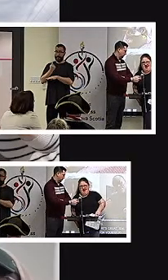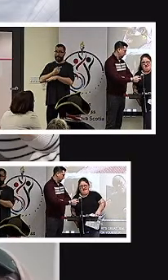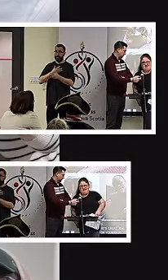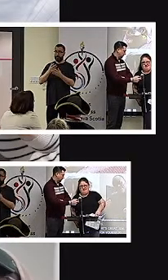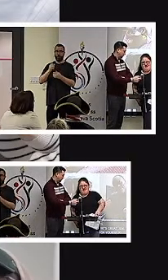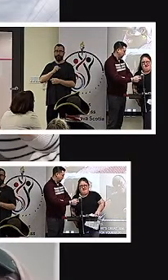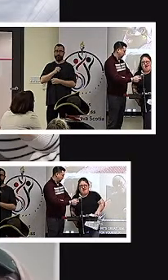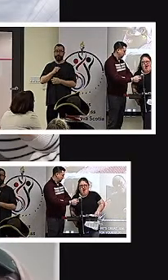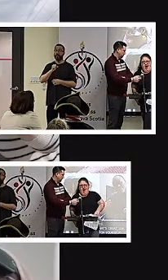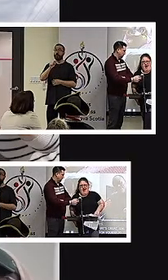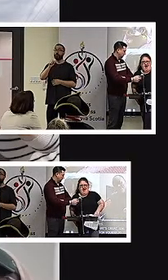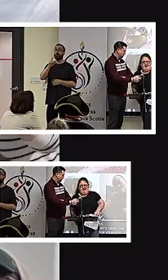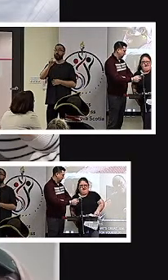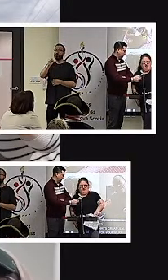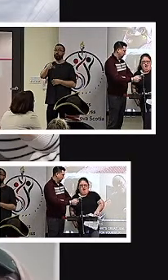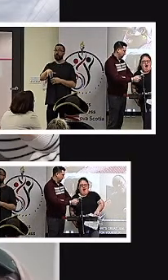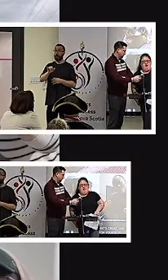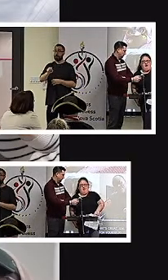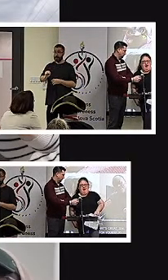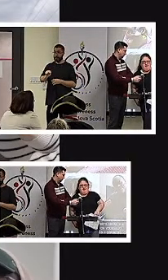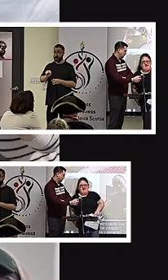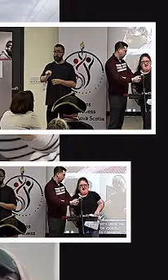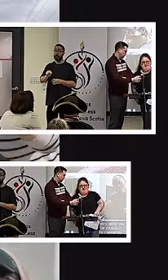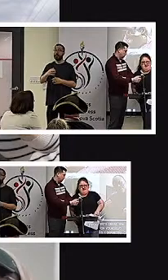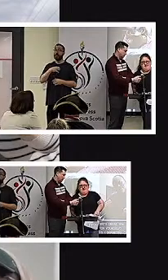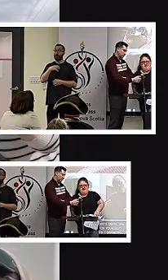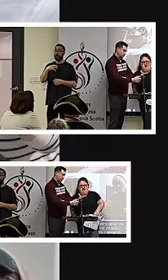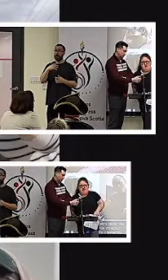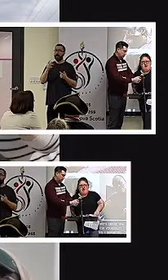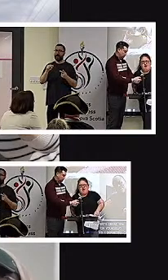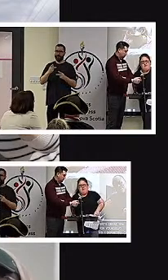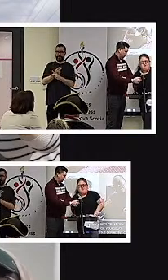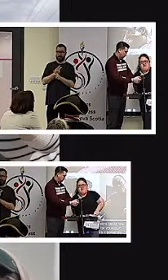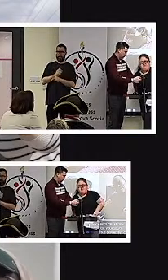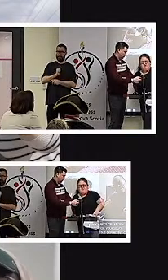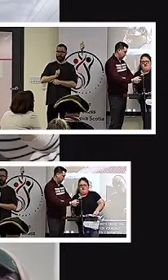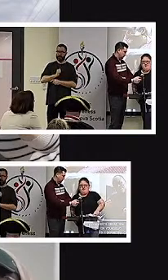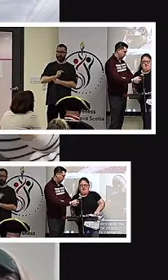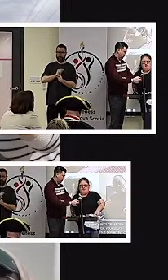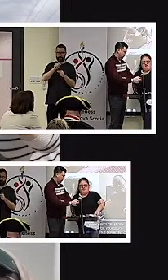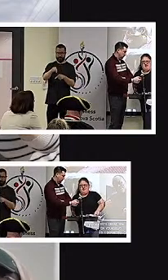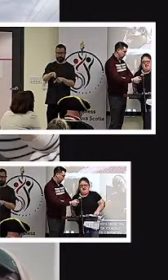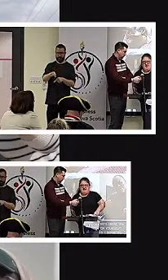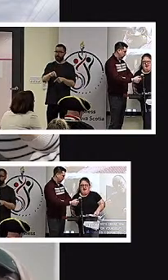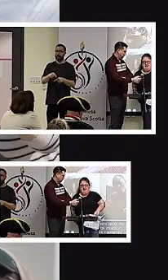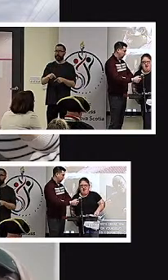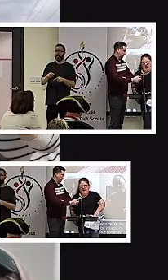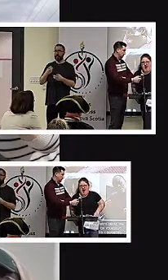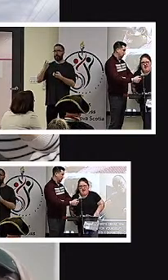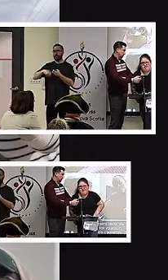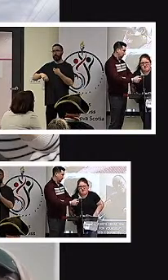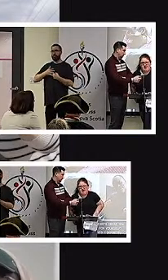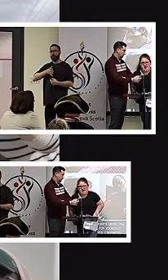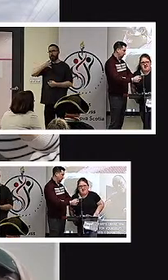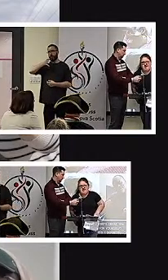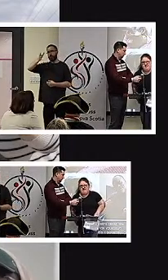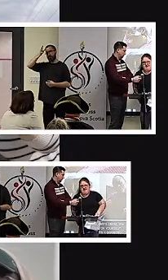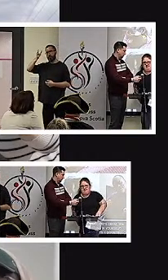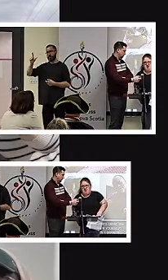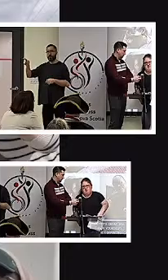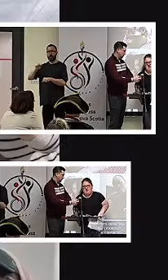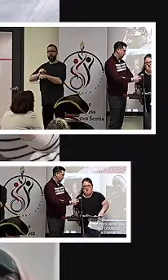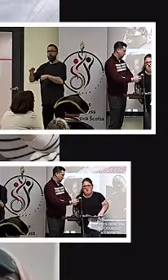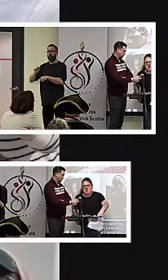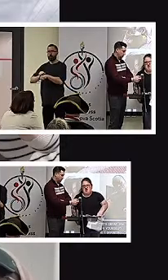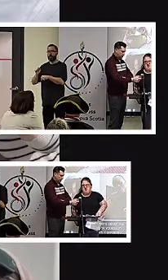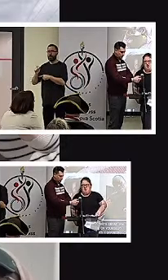drop-in club, I had to figure out how I was going to get myself there. It was too difficult for my parents to take time out of their day to get